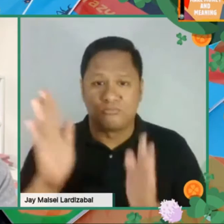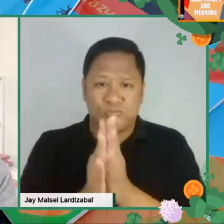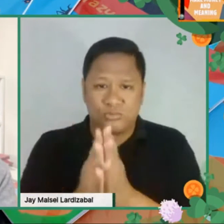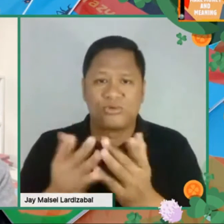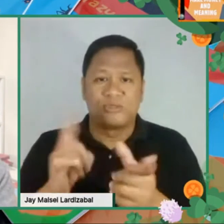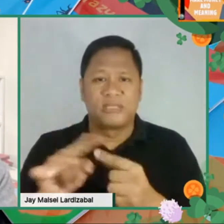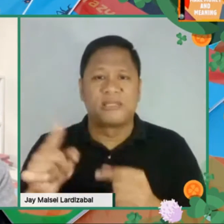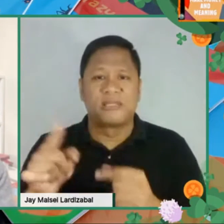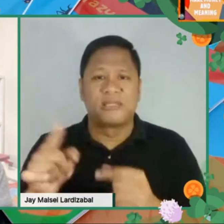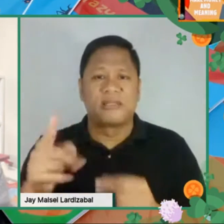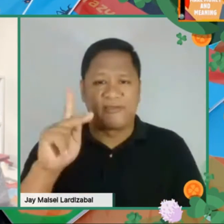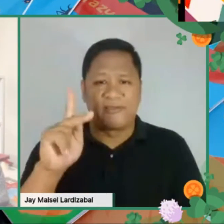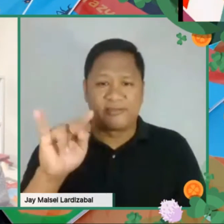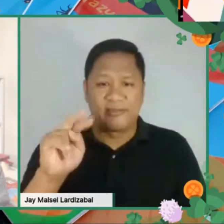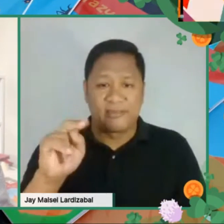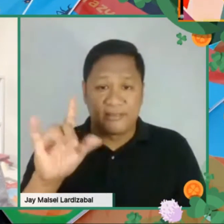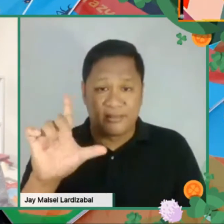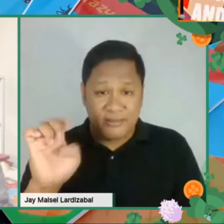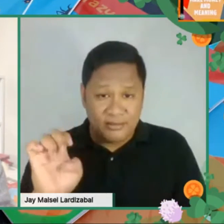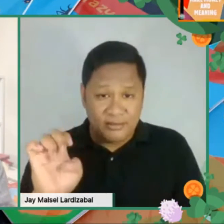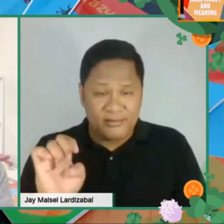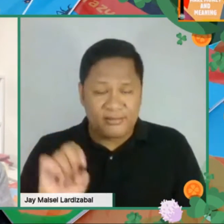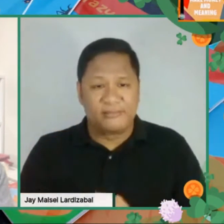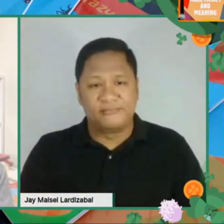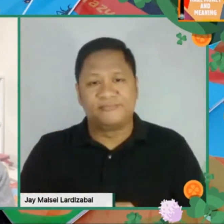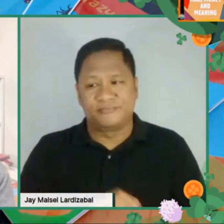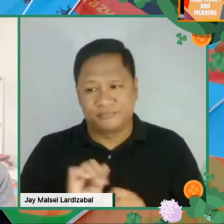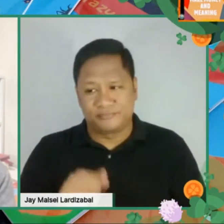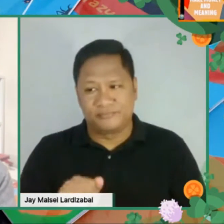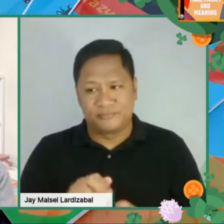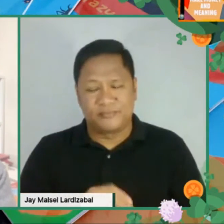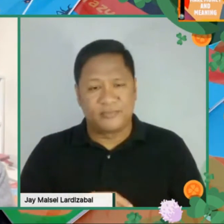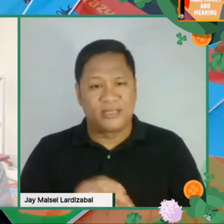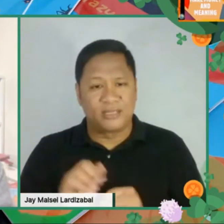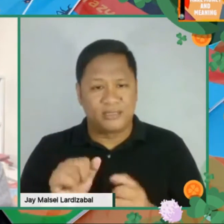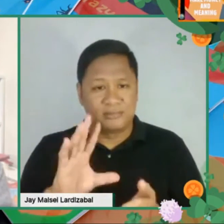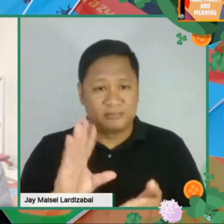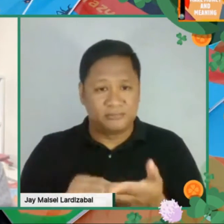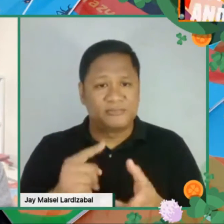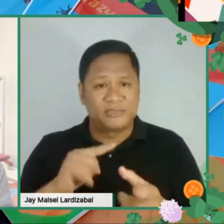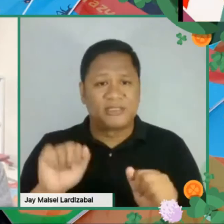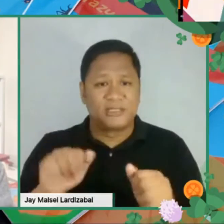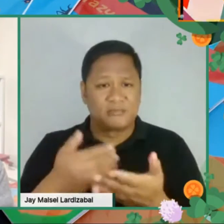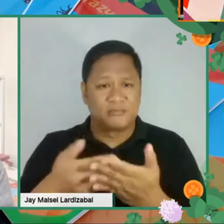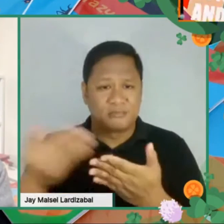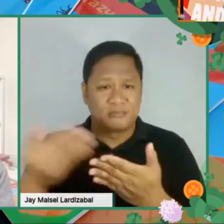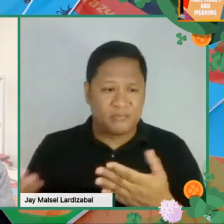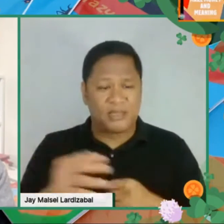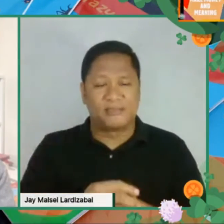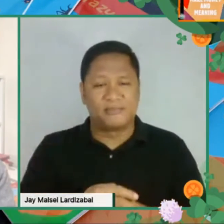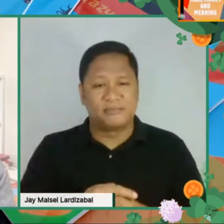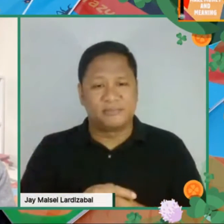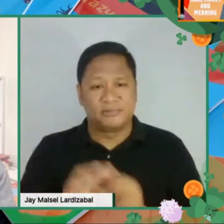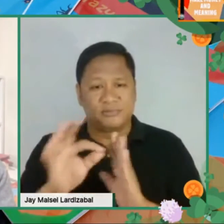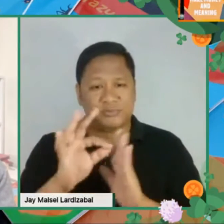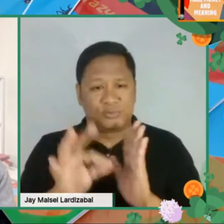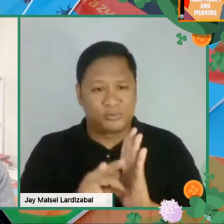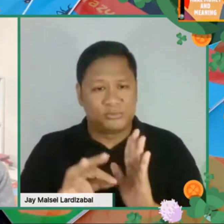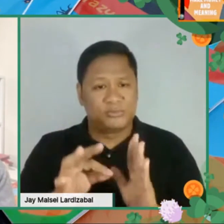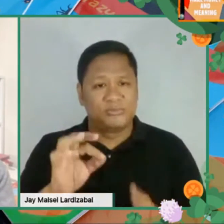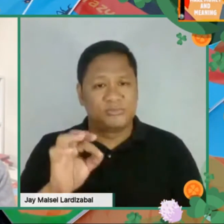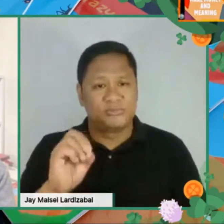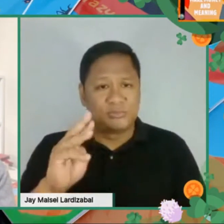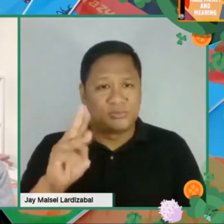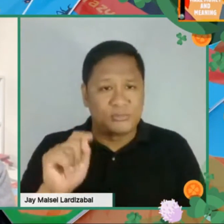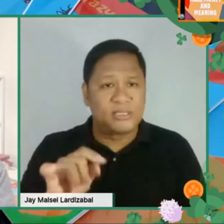Kindle. Or if they want yung copy, they can buy the print format. And also, starting